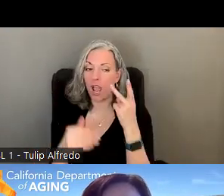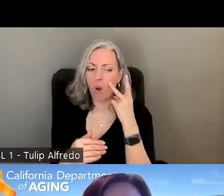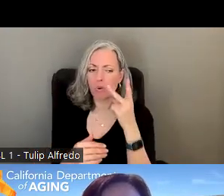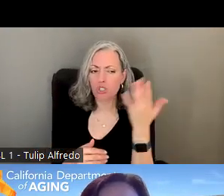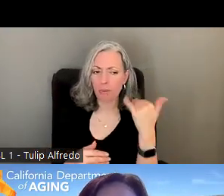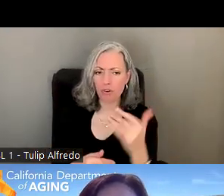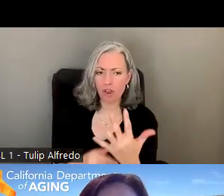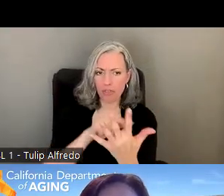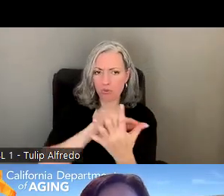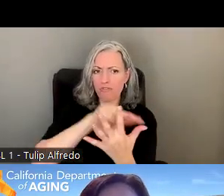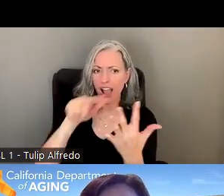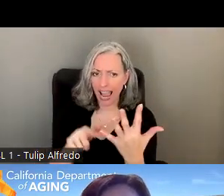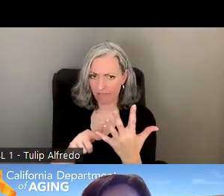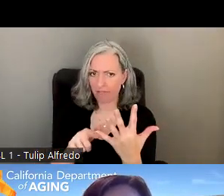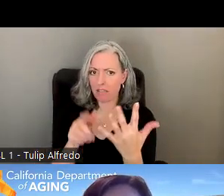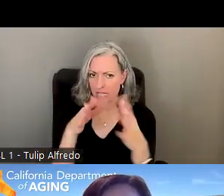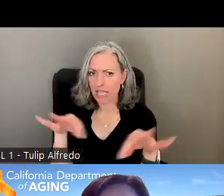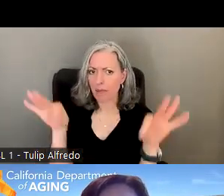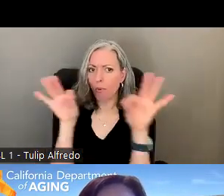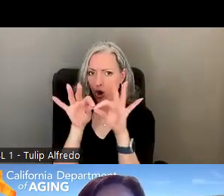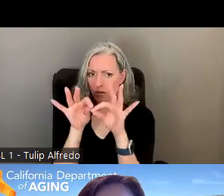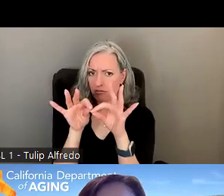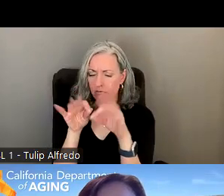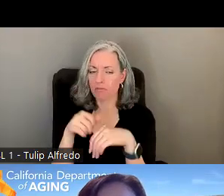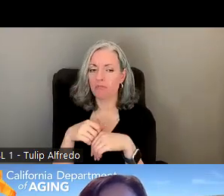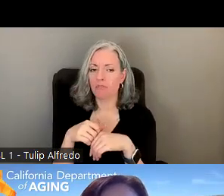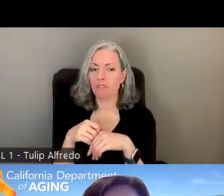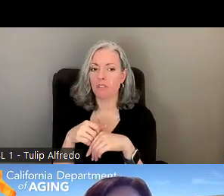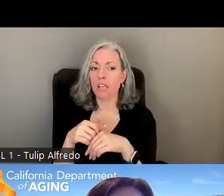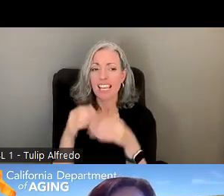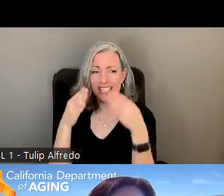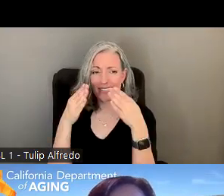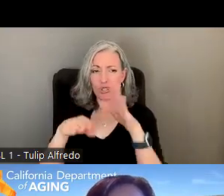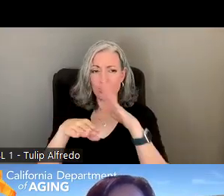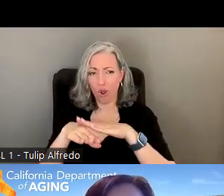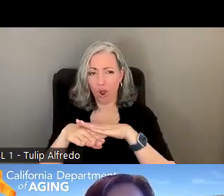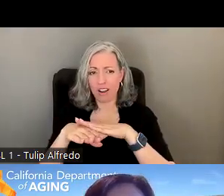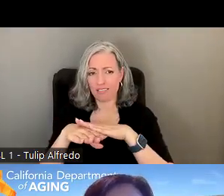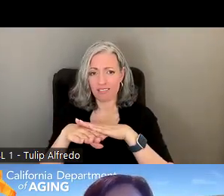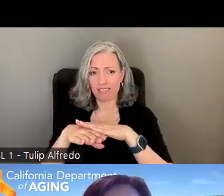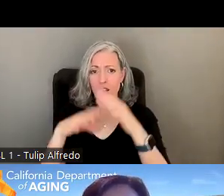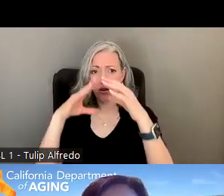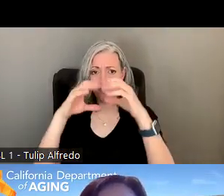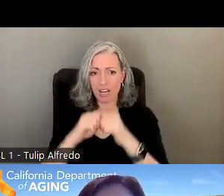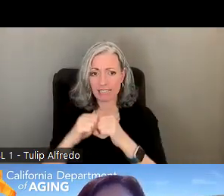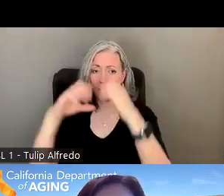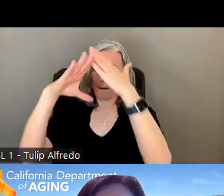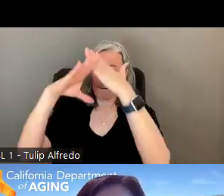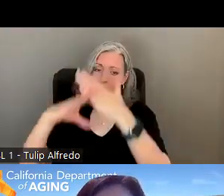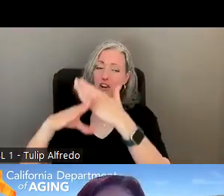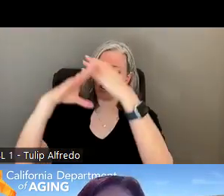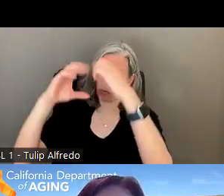key priority areas listed. And this is really focused on dismantling systemic barriers,